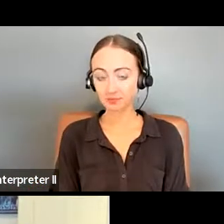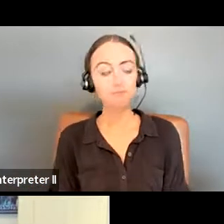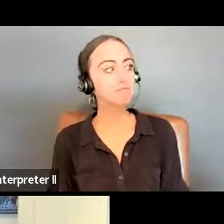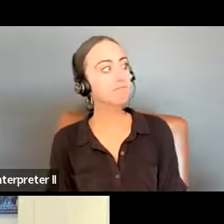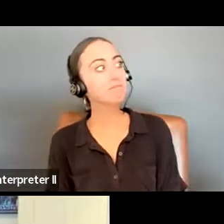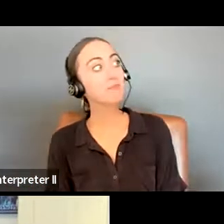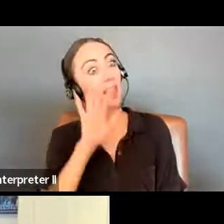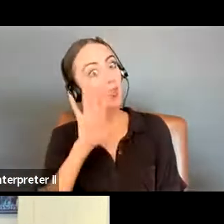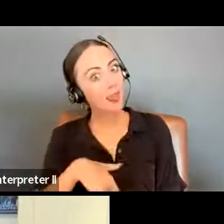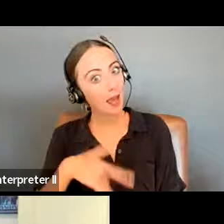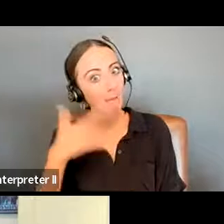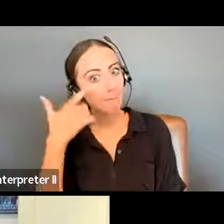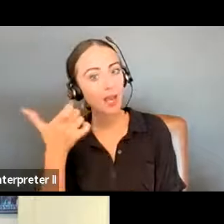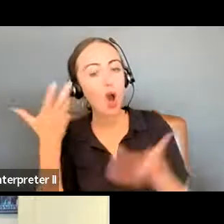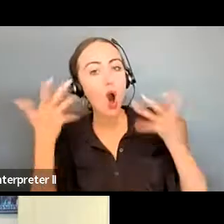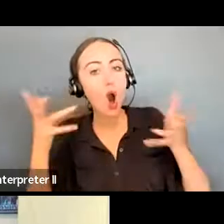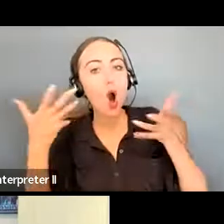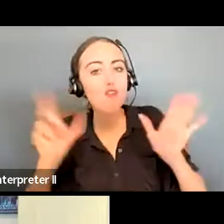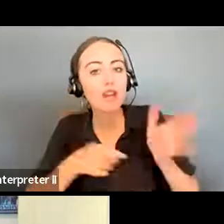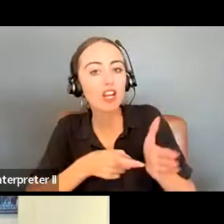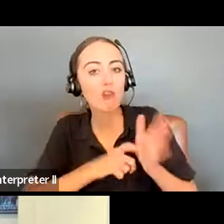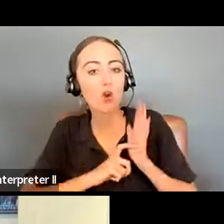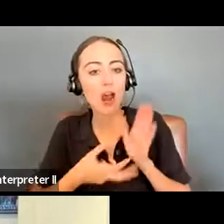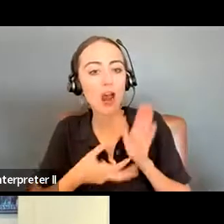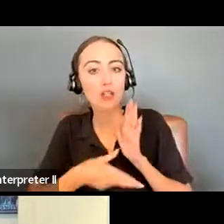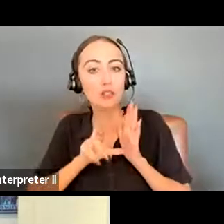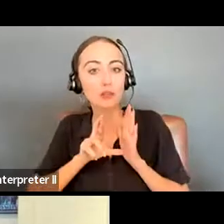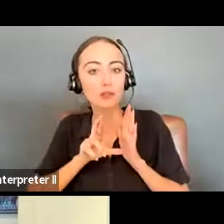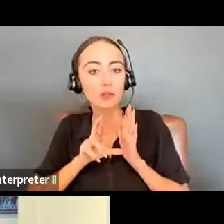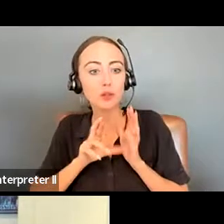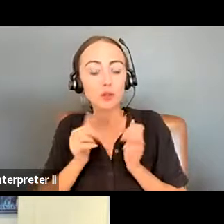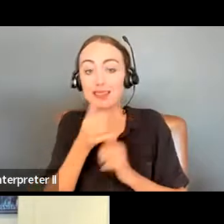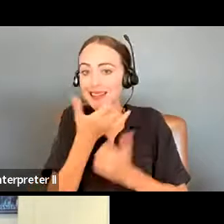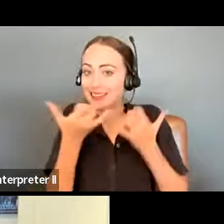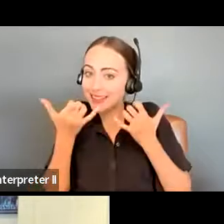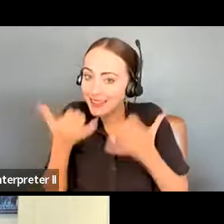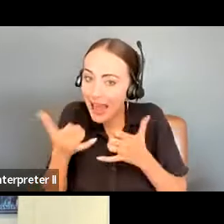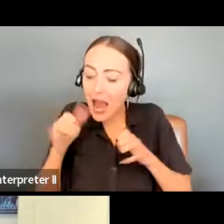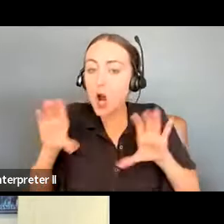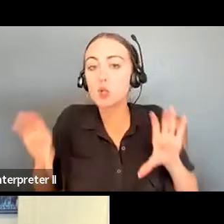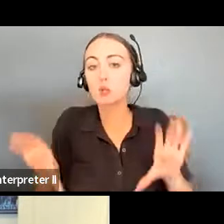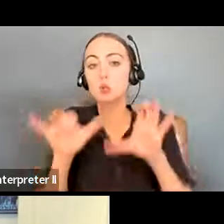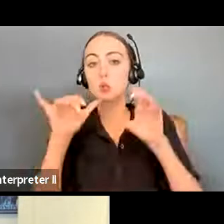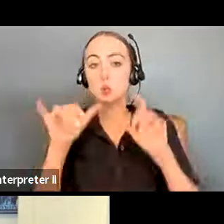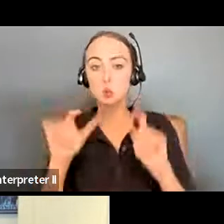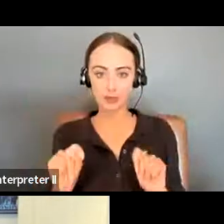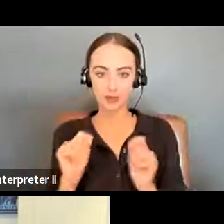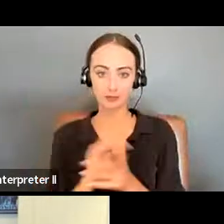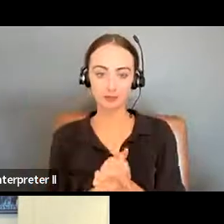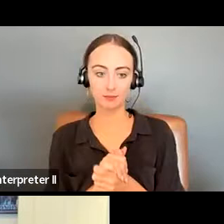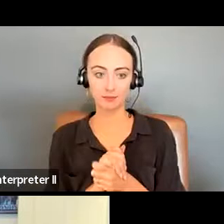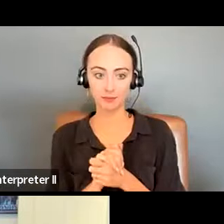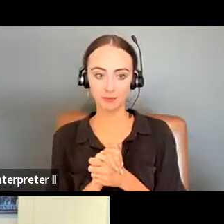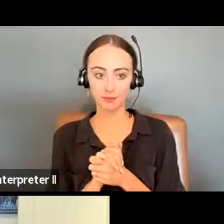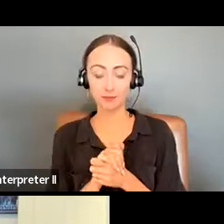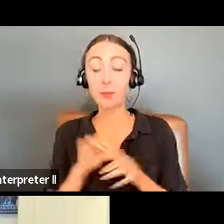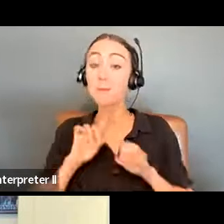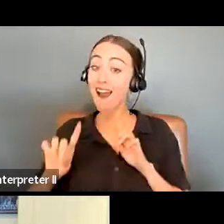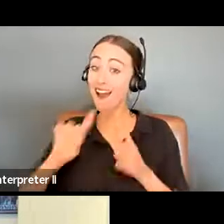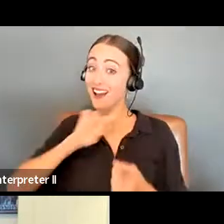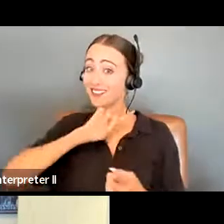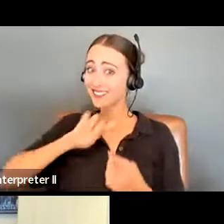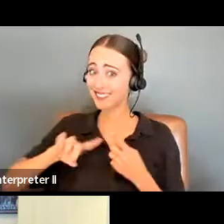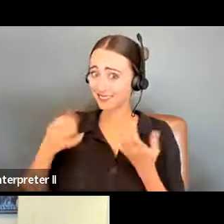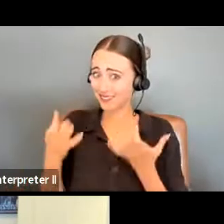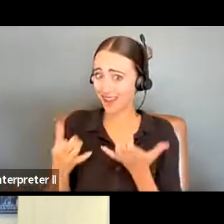That's because we've already required this review which they are now undertaking. But until this